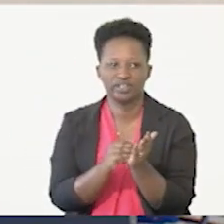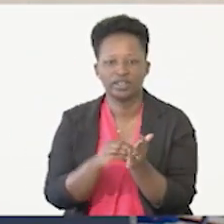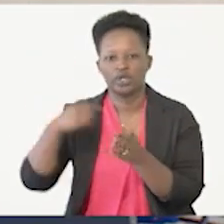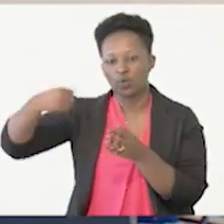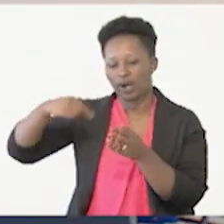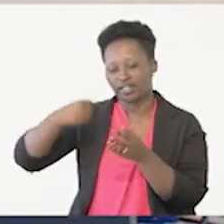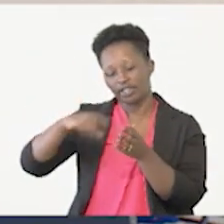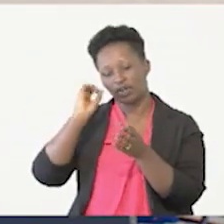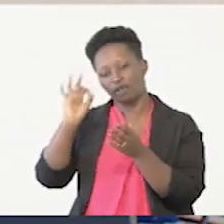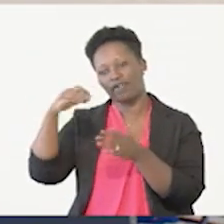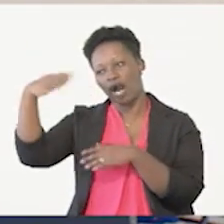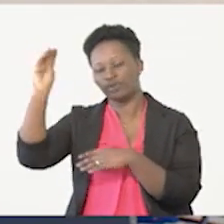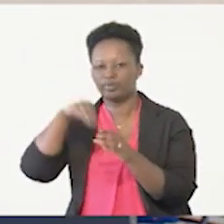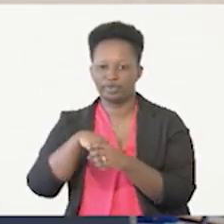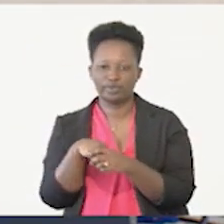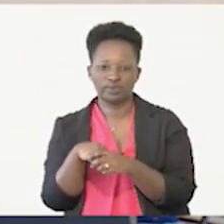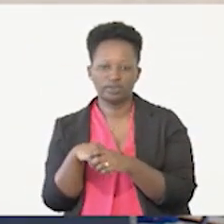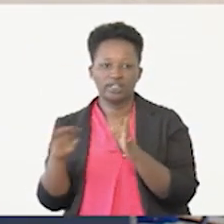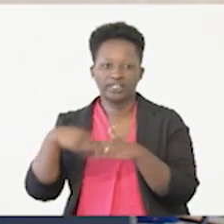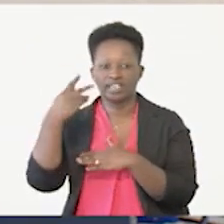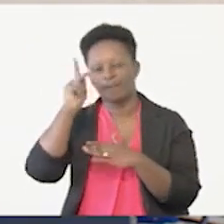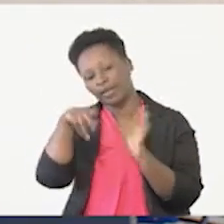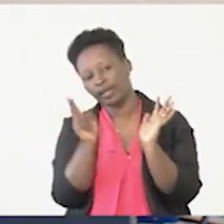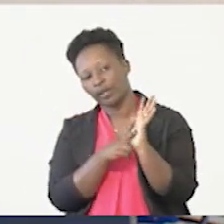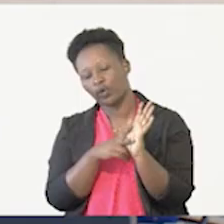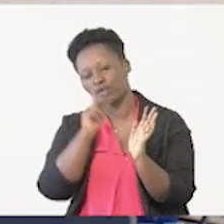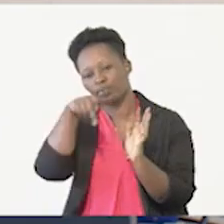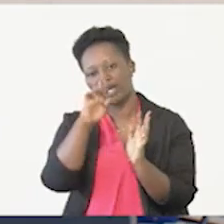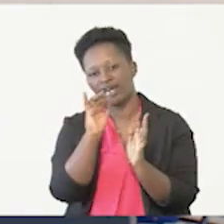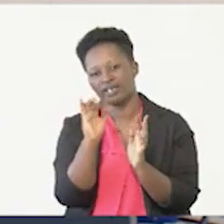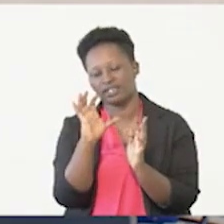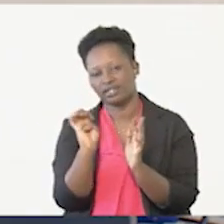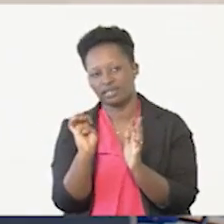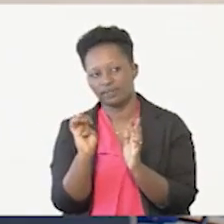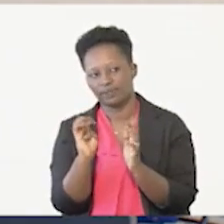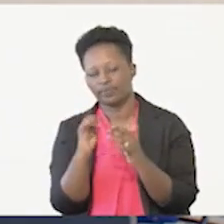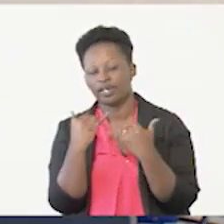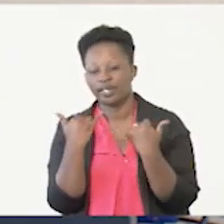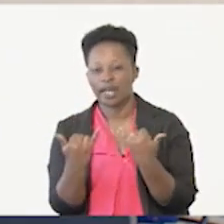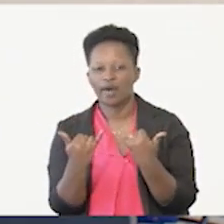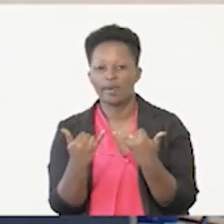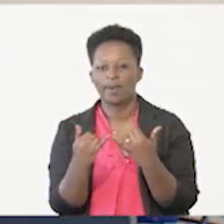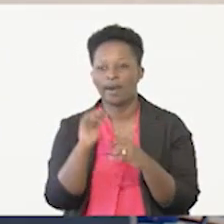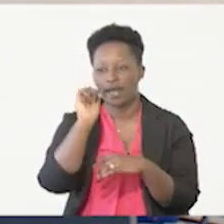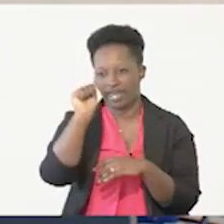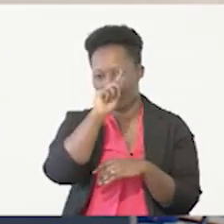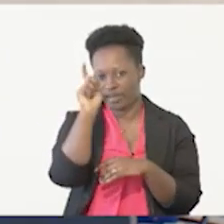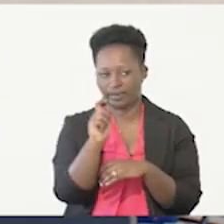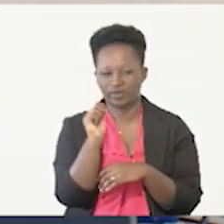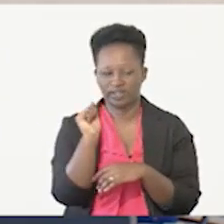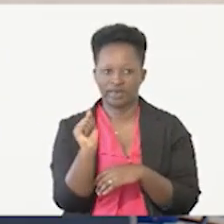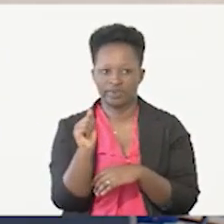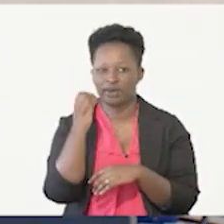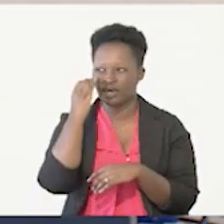quantity of output. Then P represents the price. Now, part A of our question,